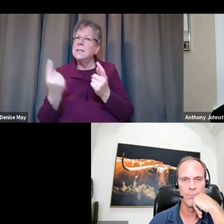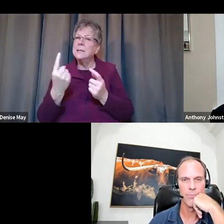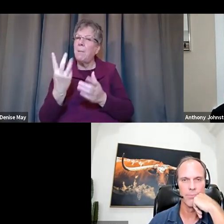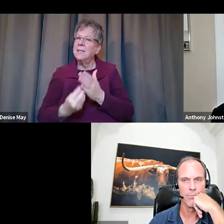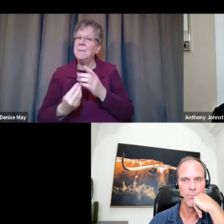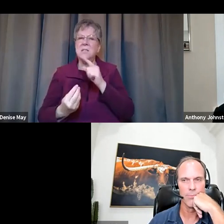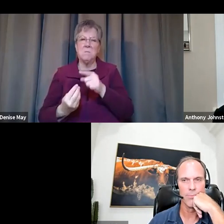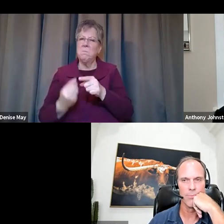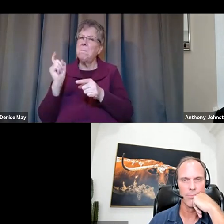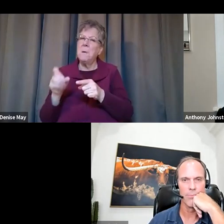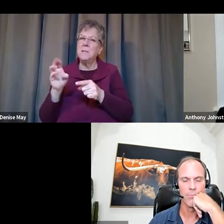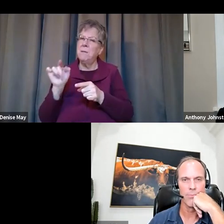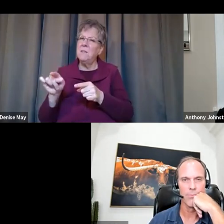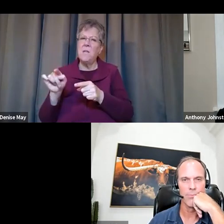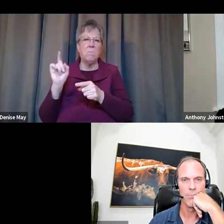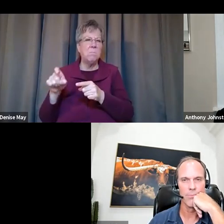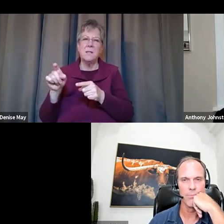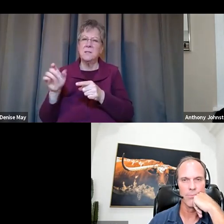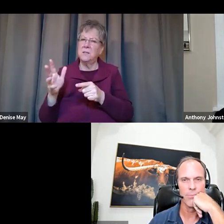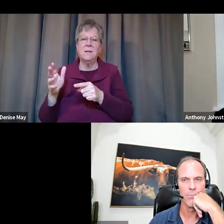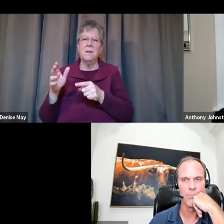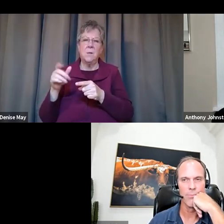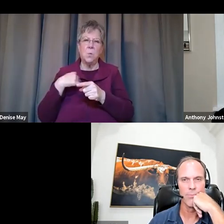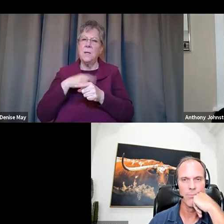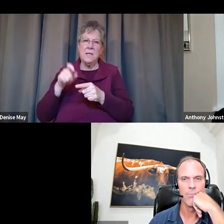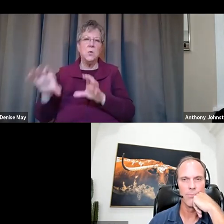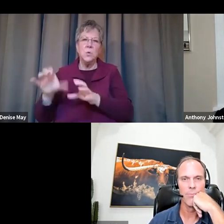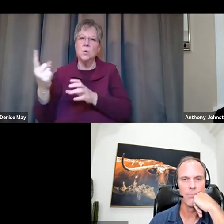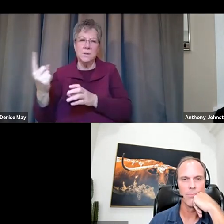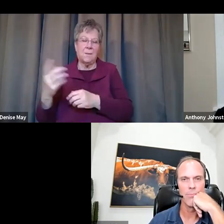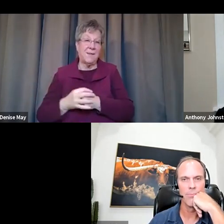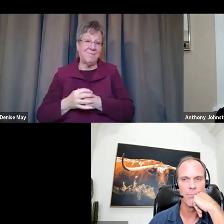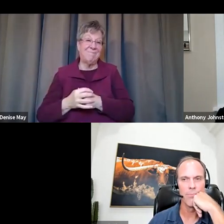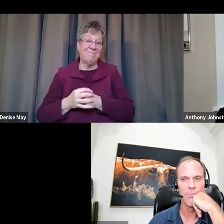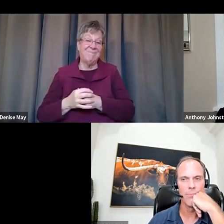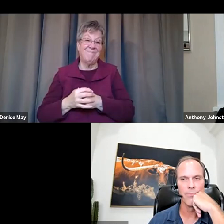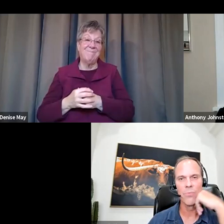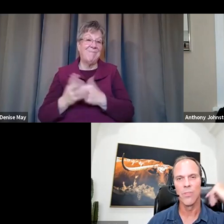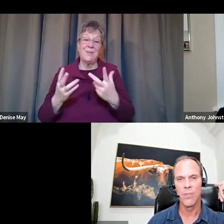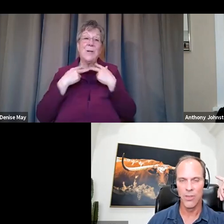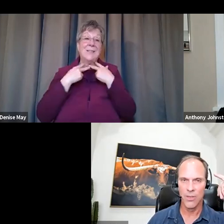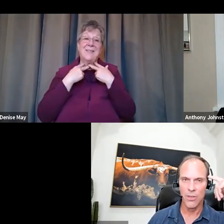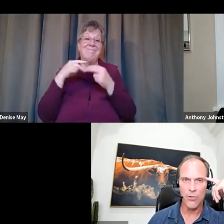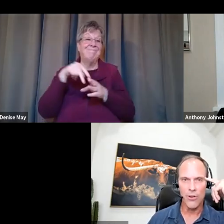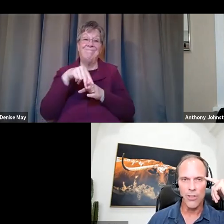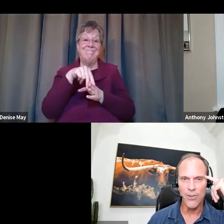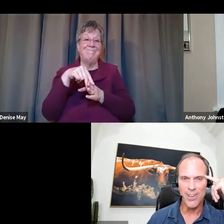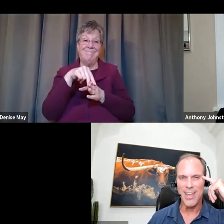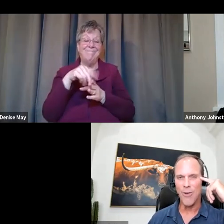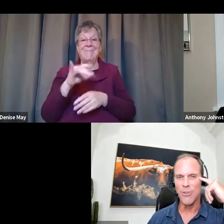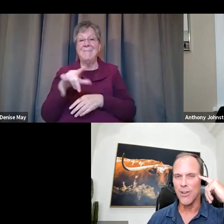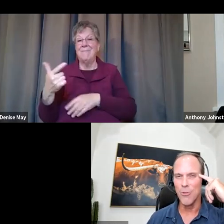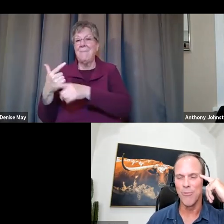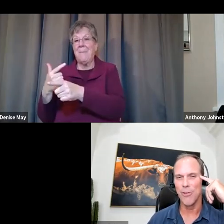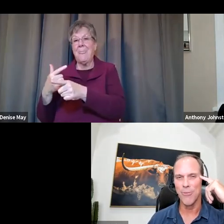but not being caught, and that is the problem and why we need to act. So I'll toss it to Darren. Sure,